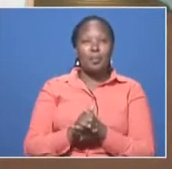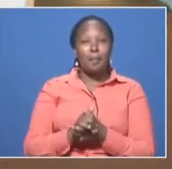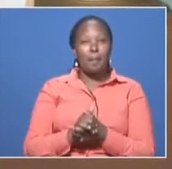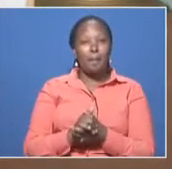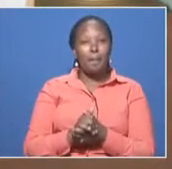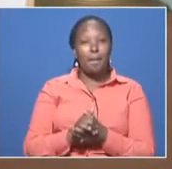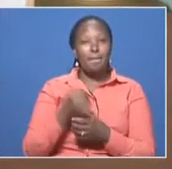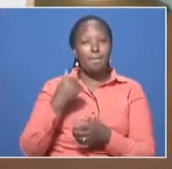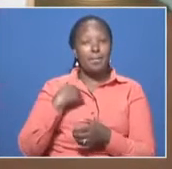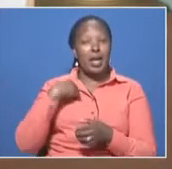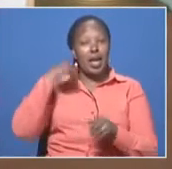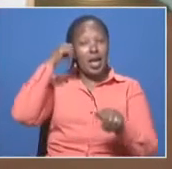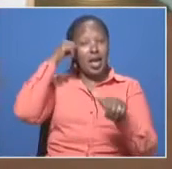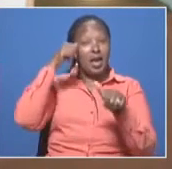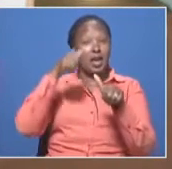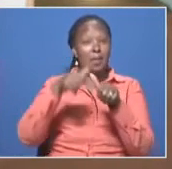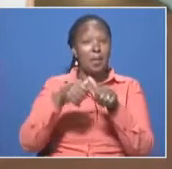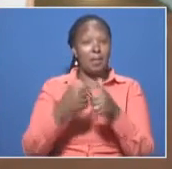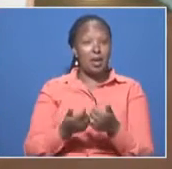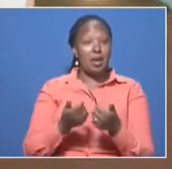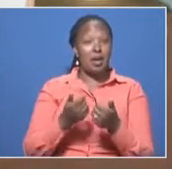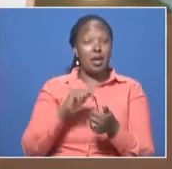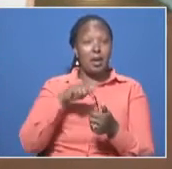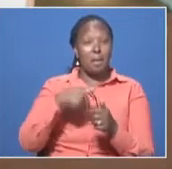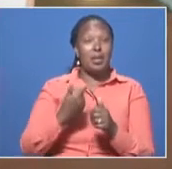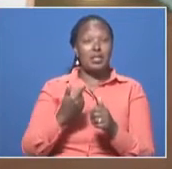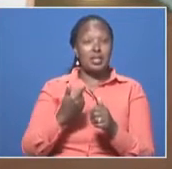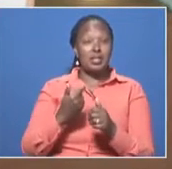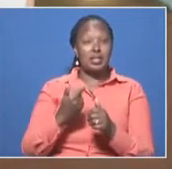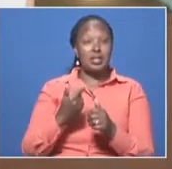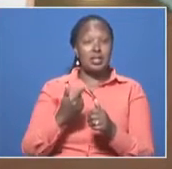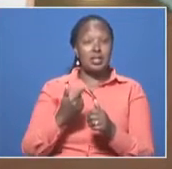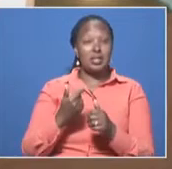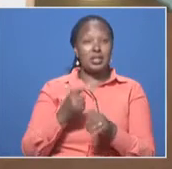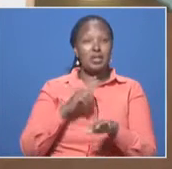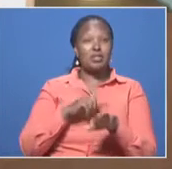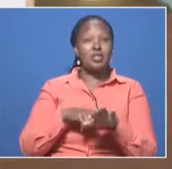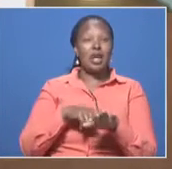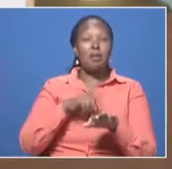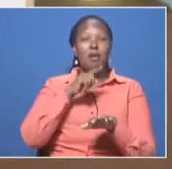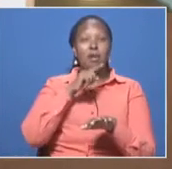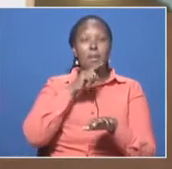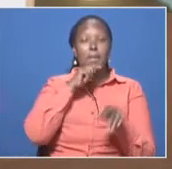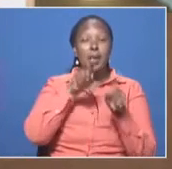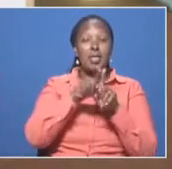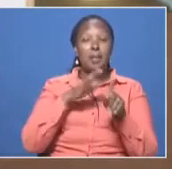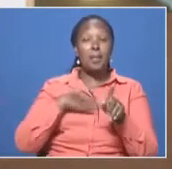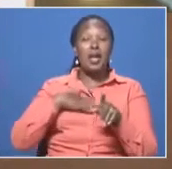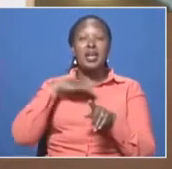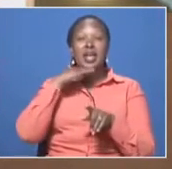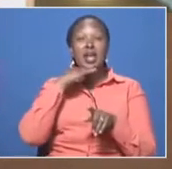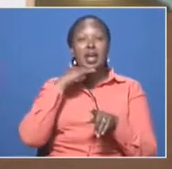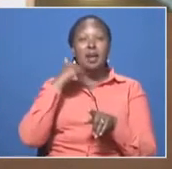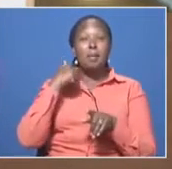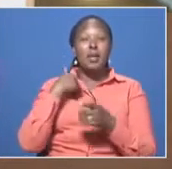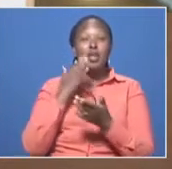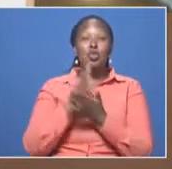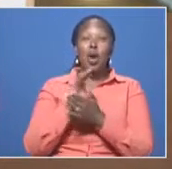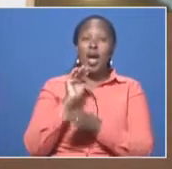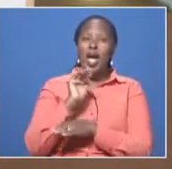I remember myself personally, when my late brother passed on, I stood up and I